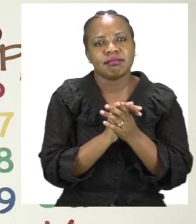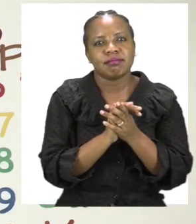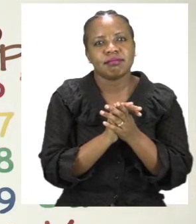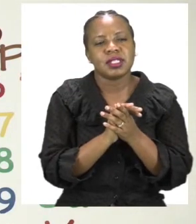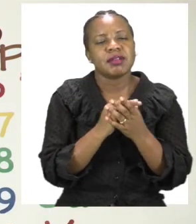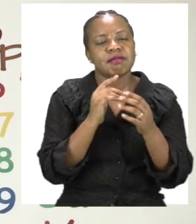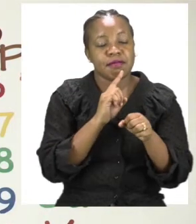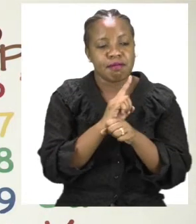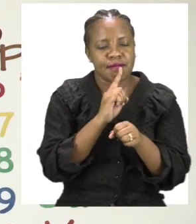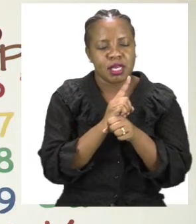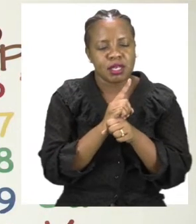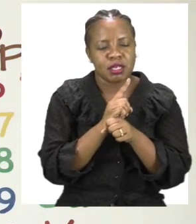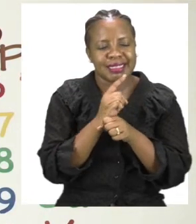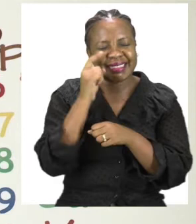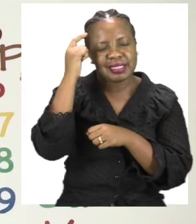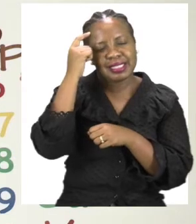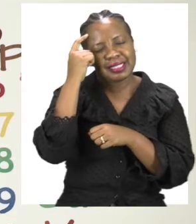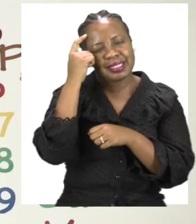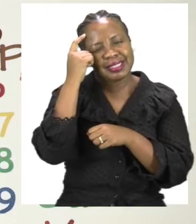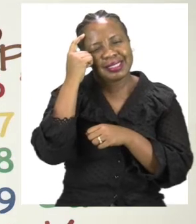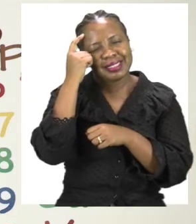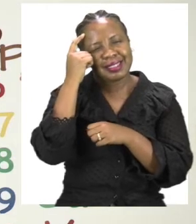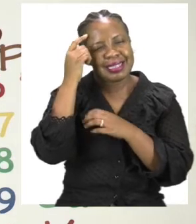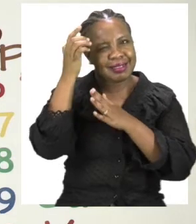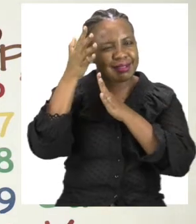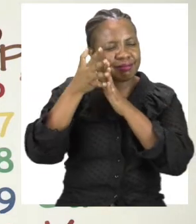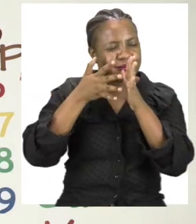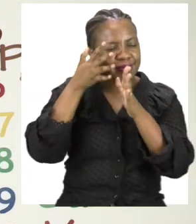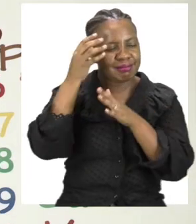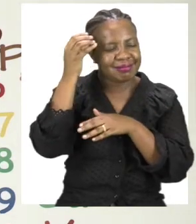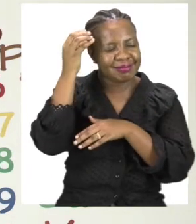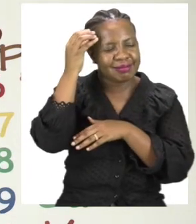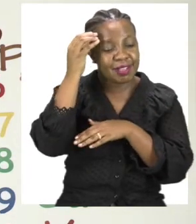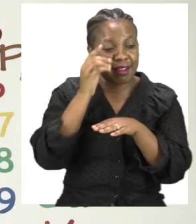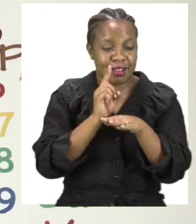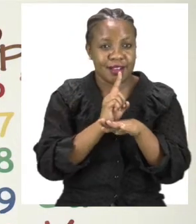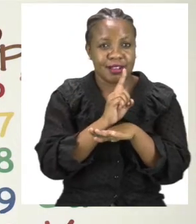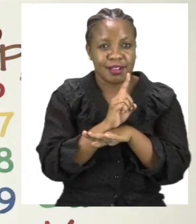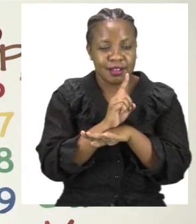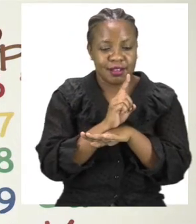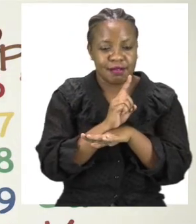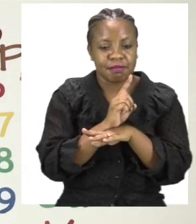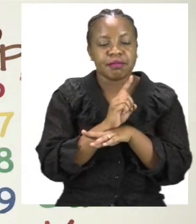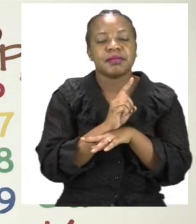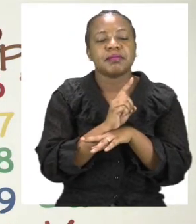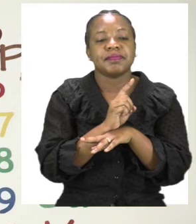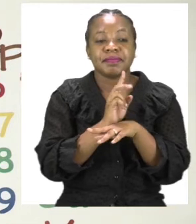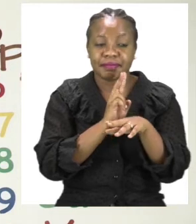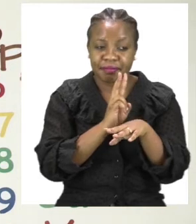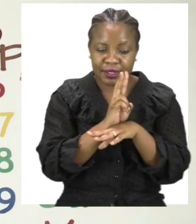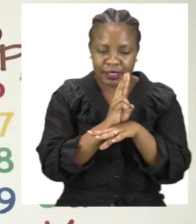our mind so we form our sentence. The next thing is that when we are writing it down, boys and girls,